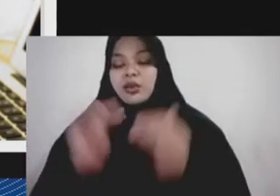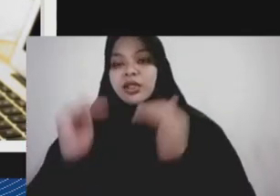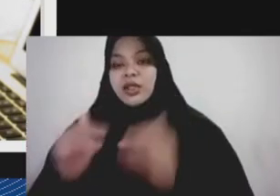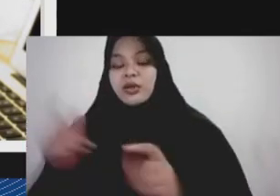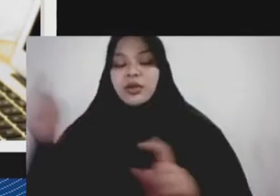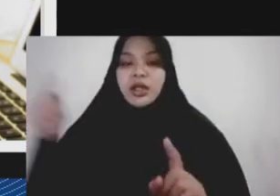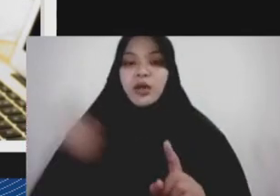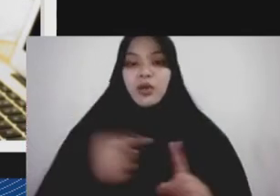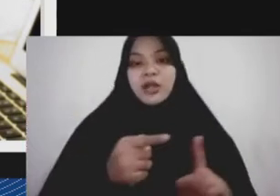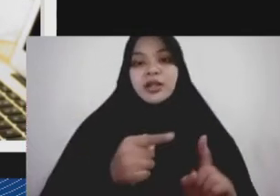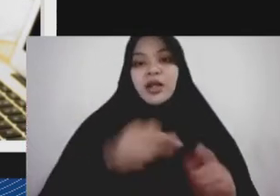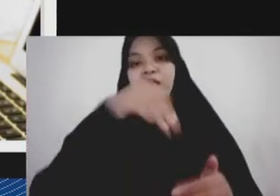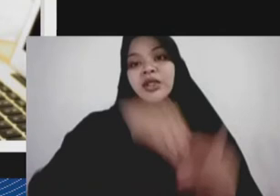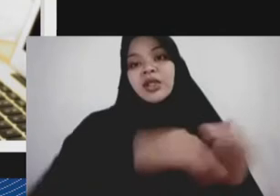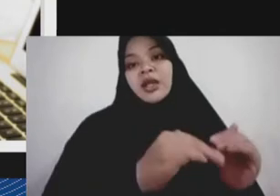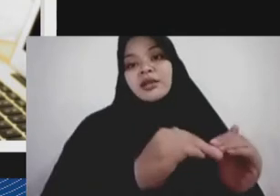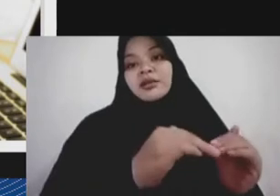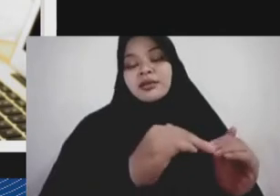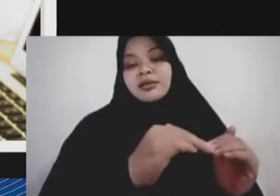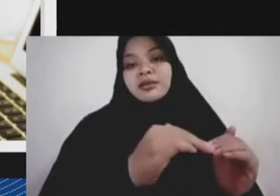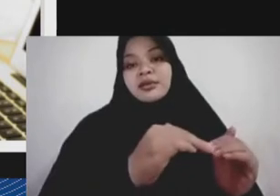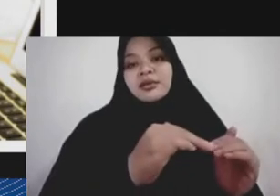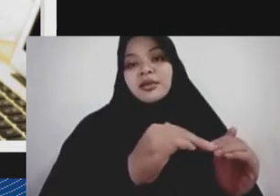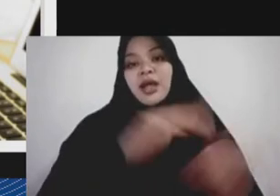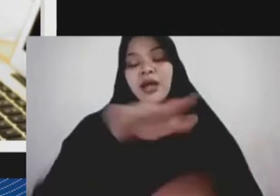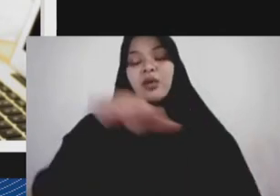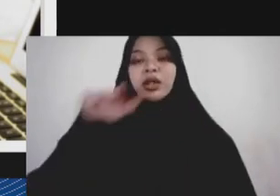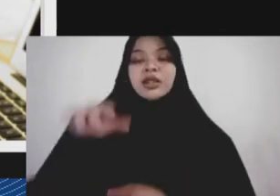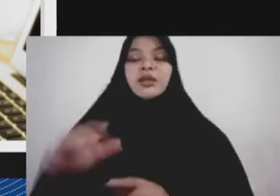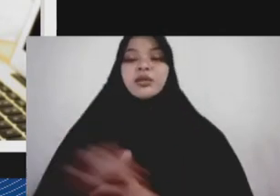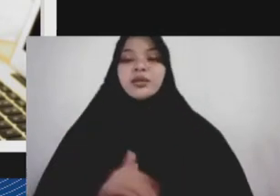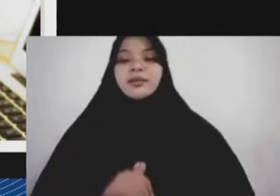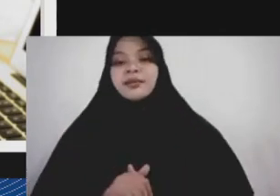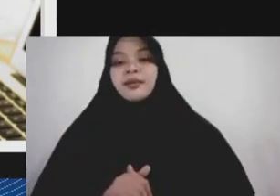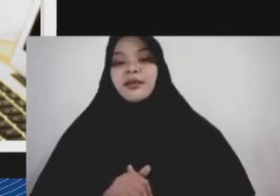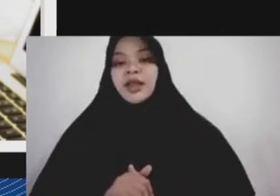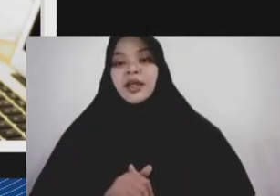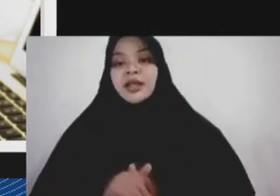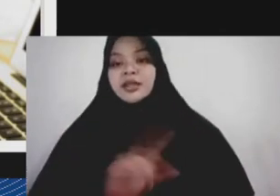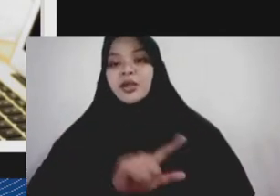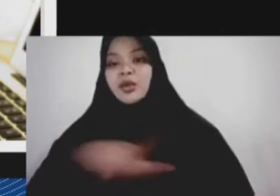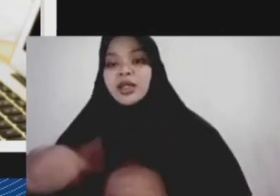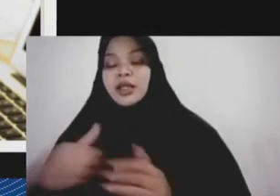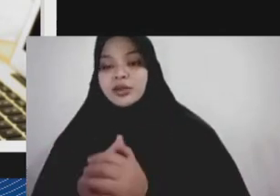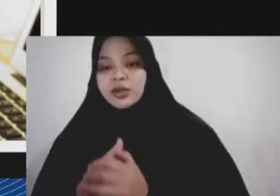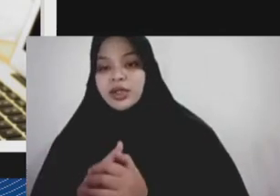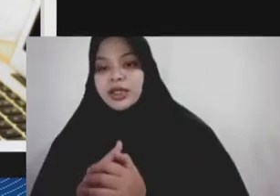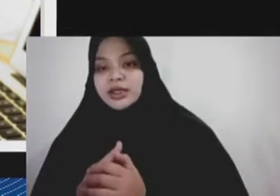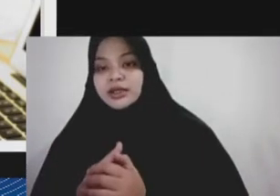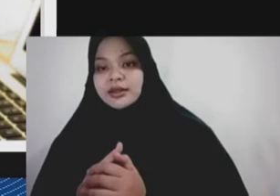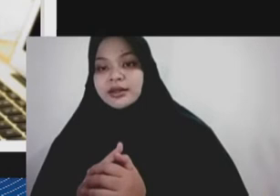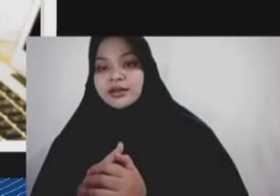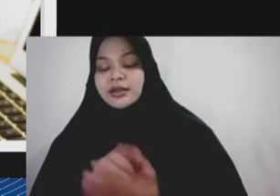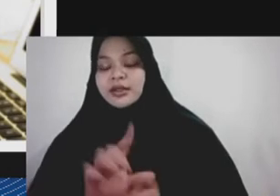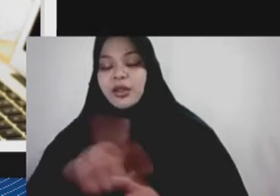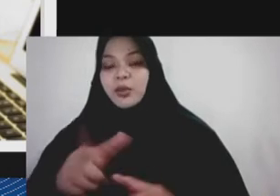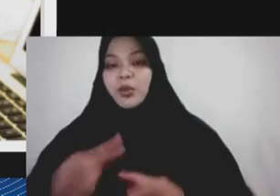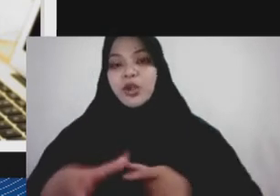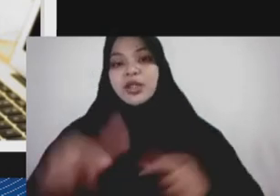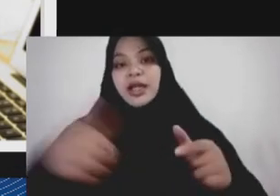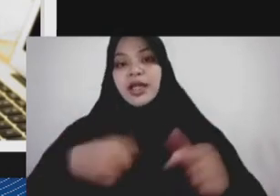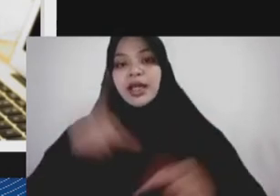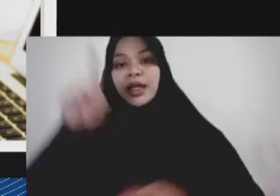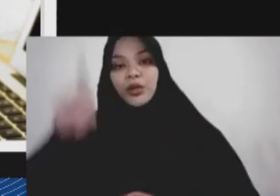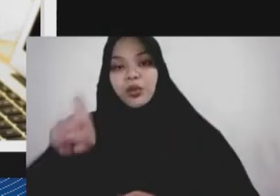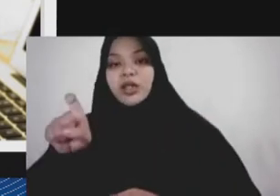equality or gender-based violence, they were now receiving gender-based violence disclosures. So we need to